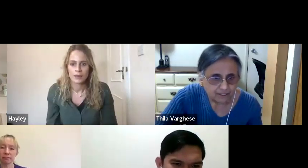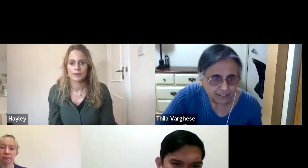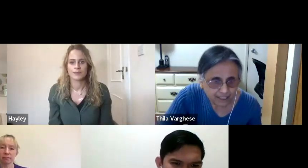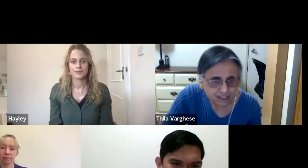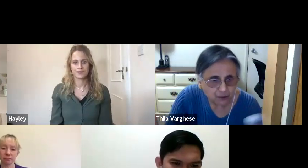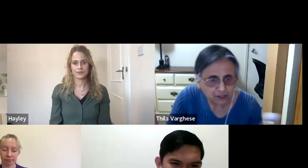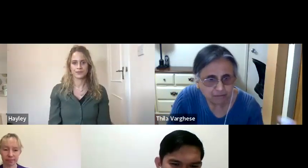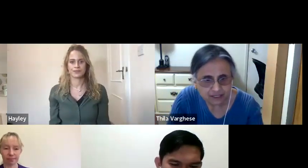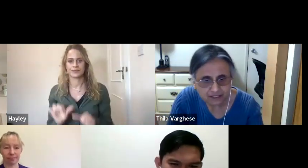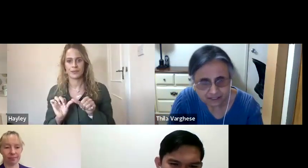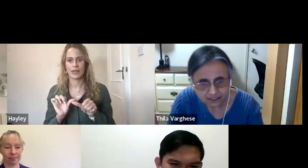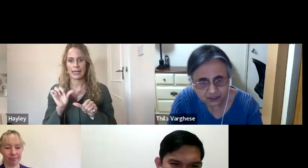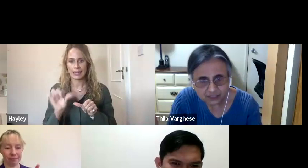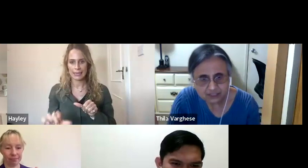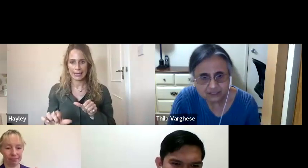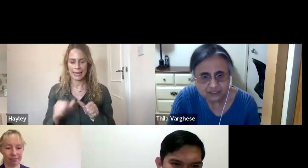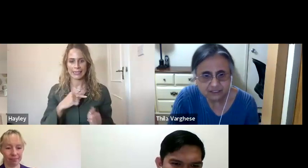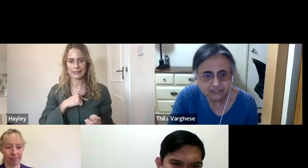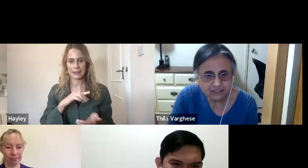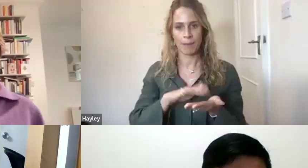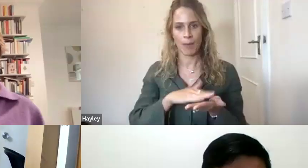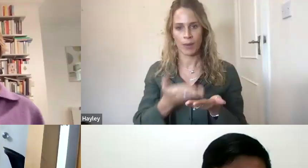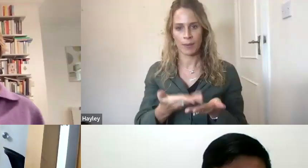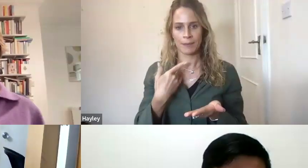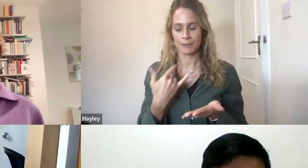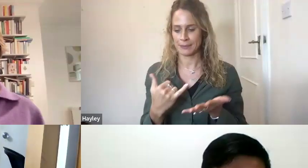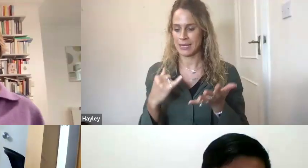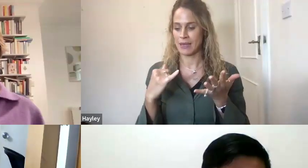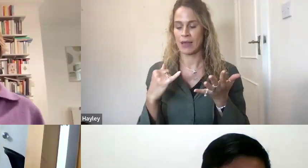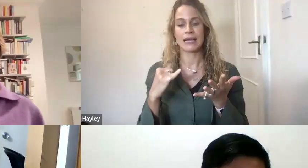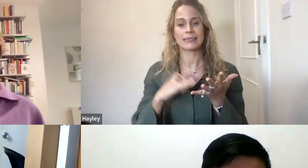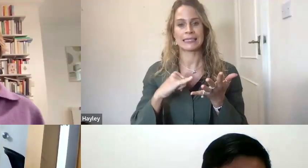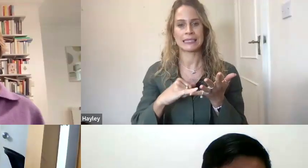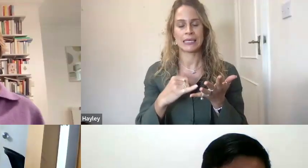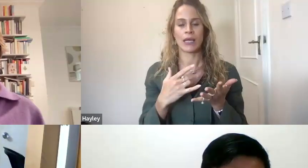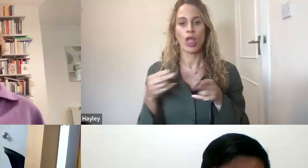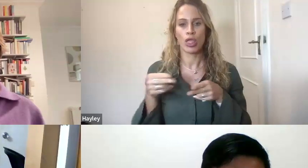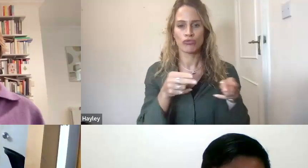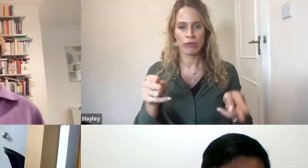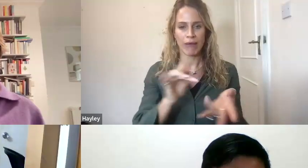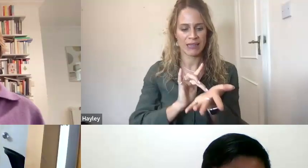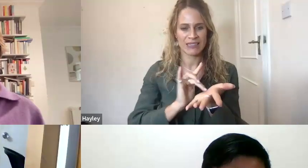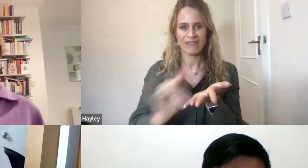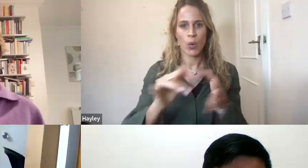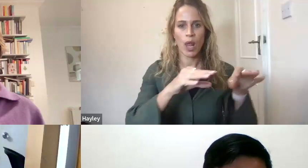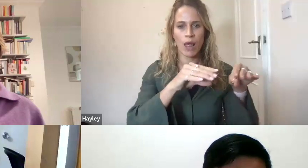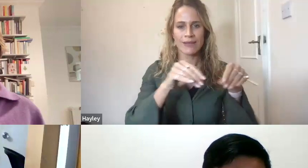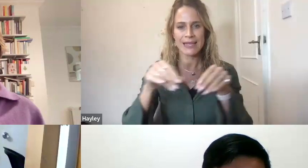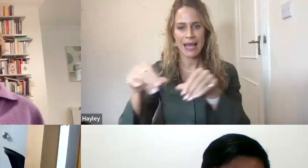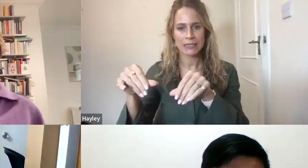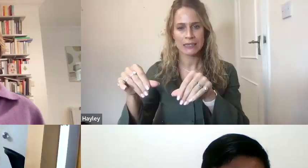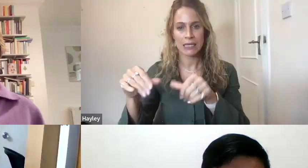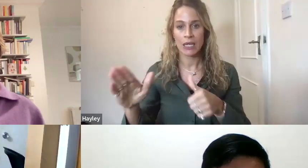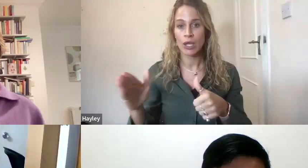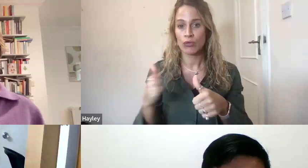The next poem by Asymptote is The River Devoid of Sand. The original